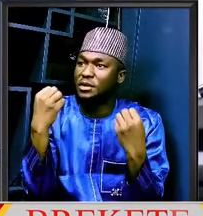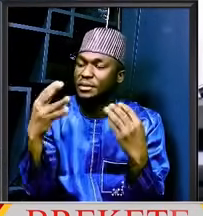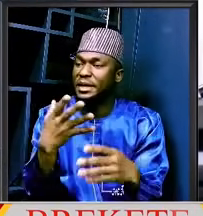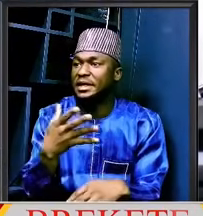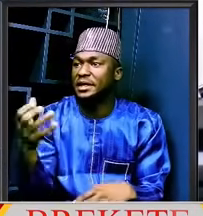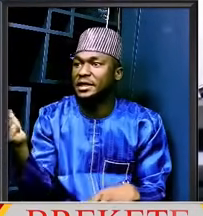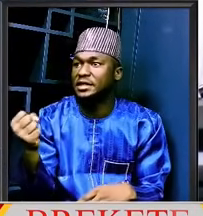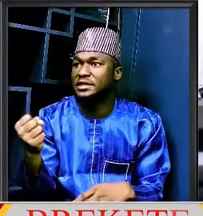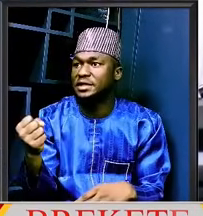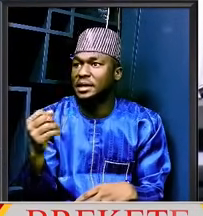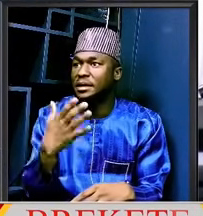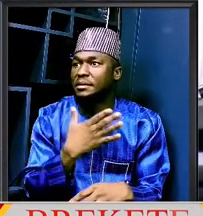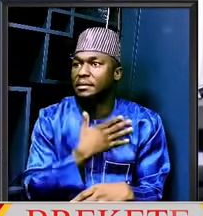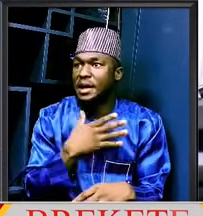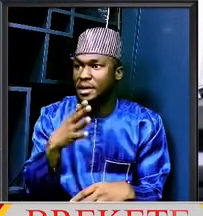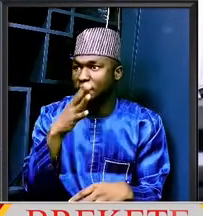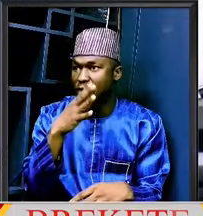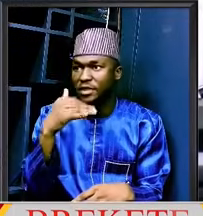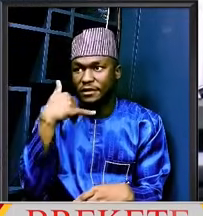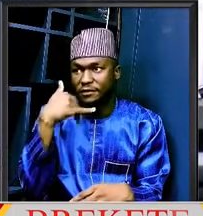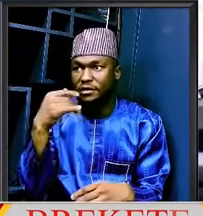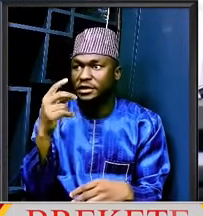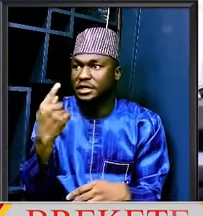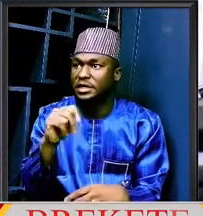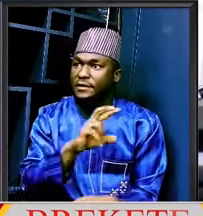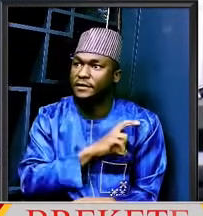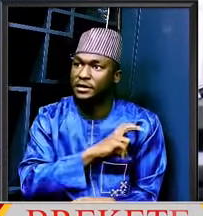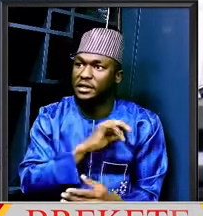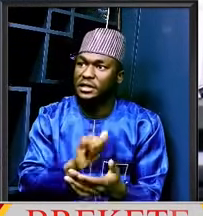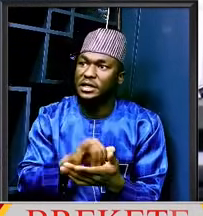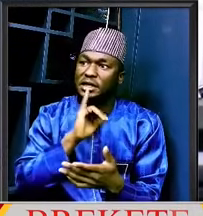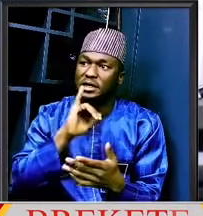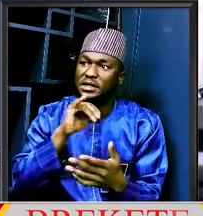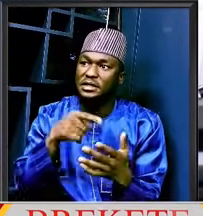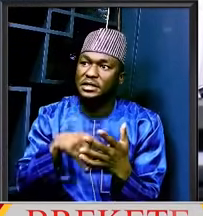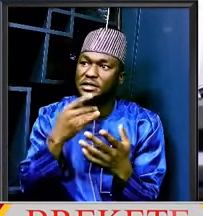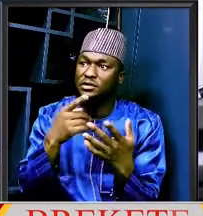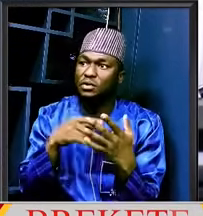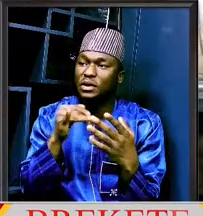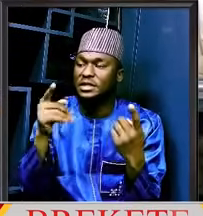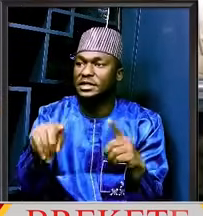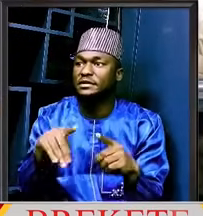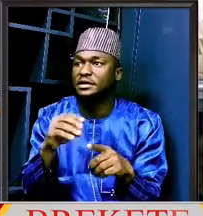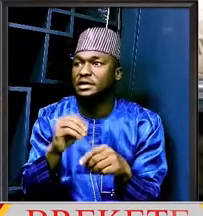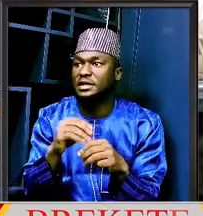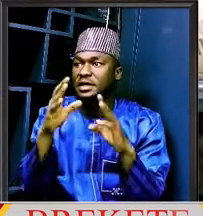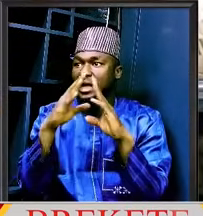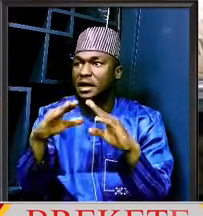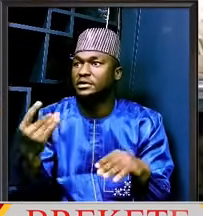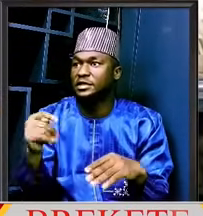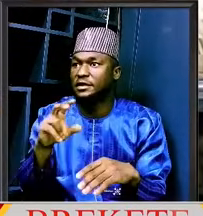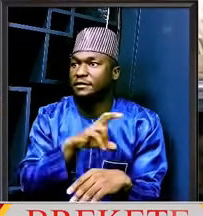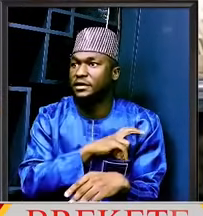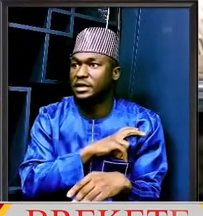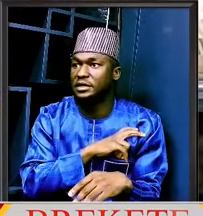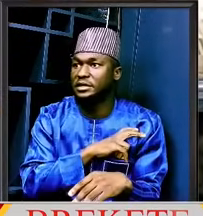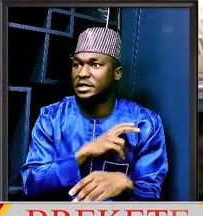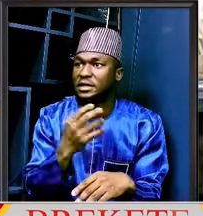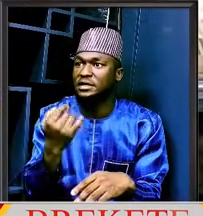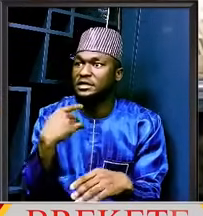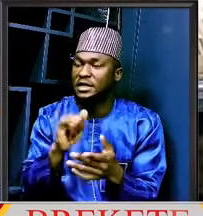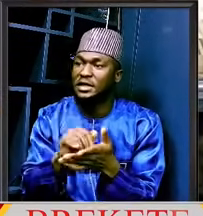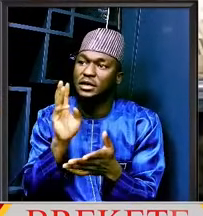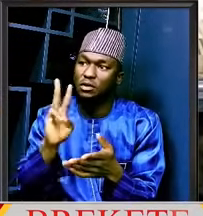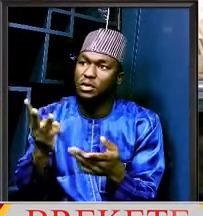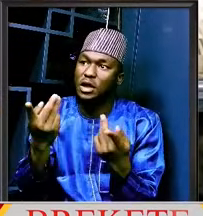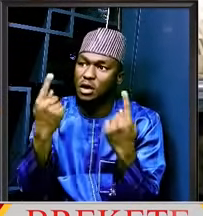destroyed. So as I destroyed, my mother called the police that this is what is happening in the house. So the police said, okay, they will come